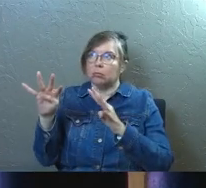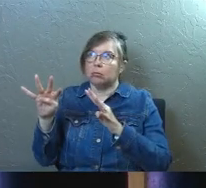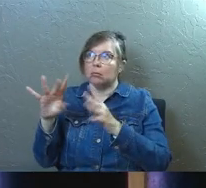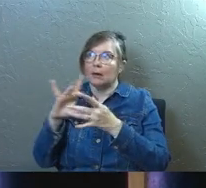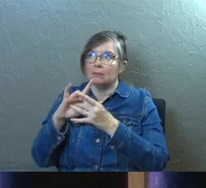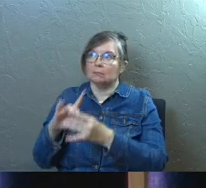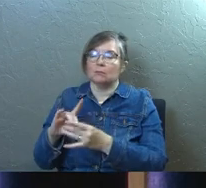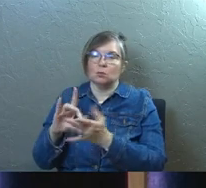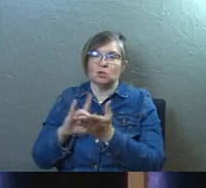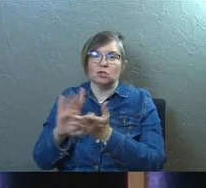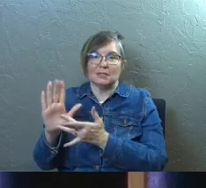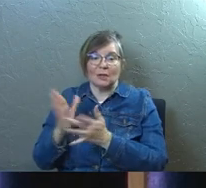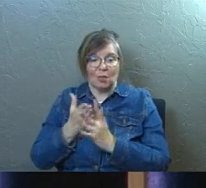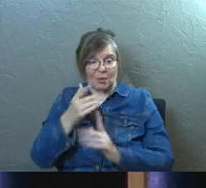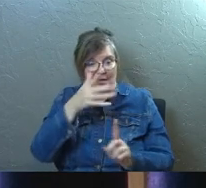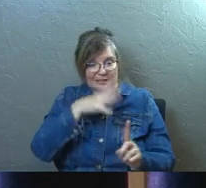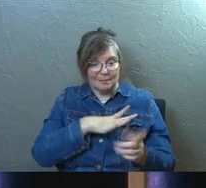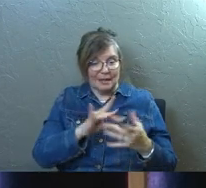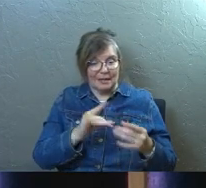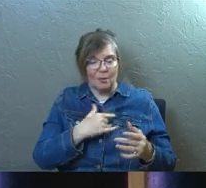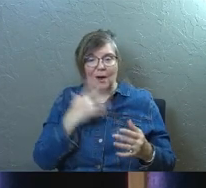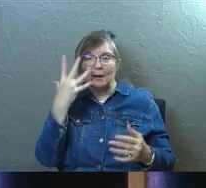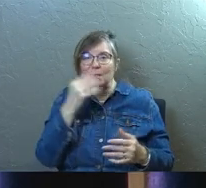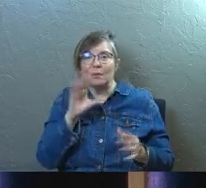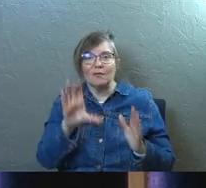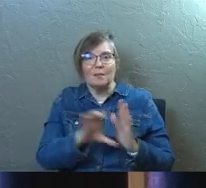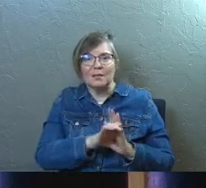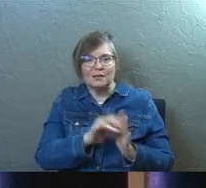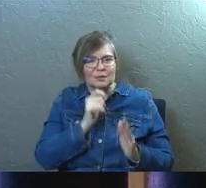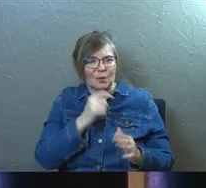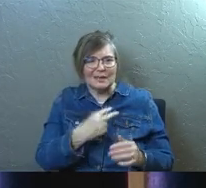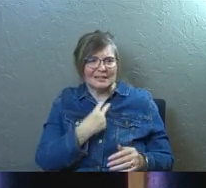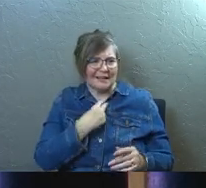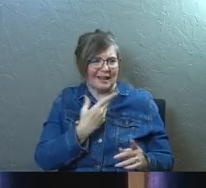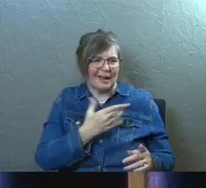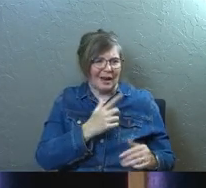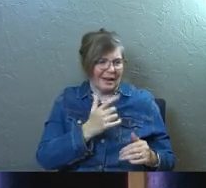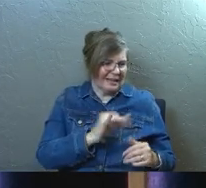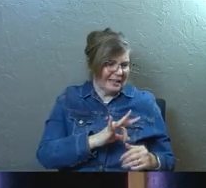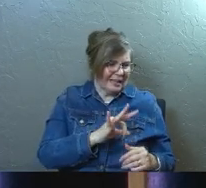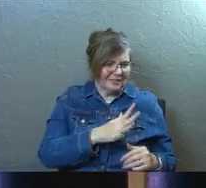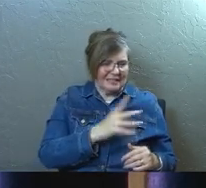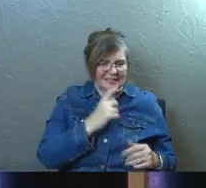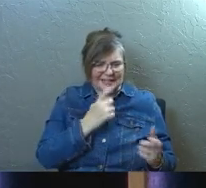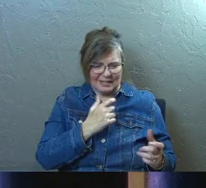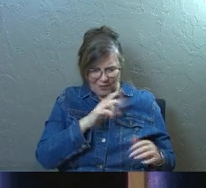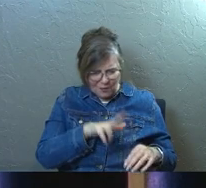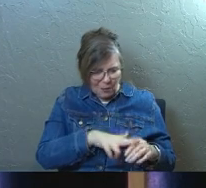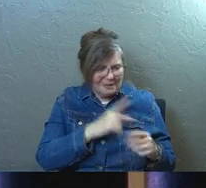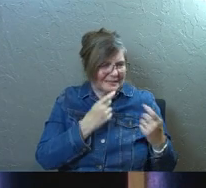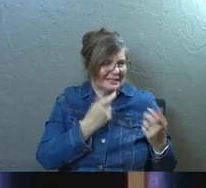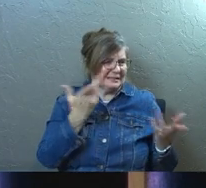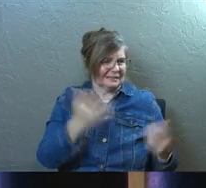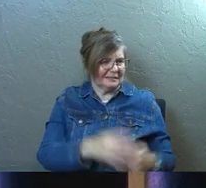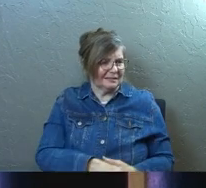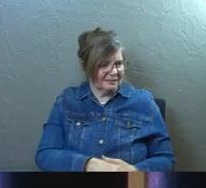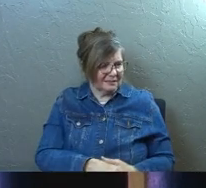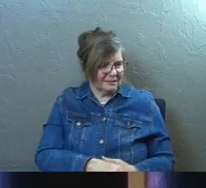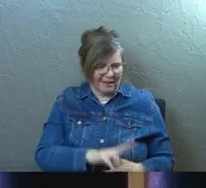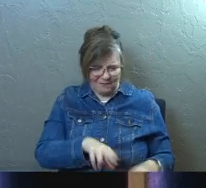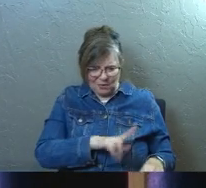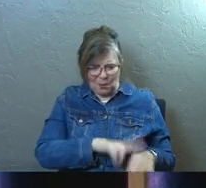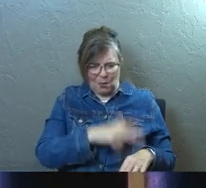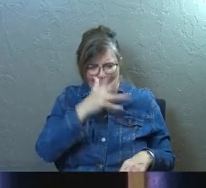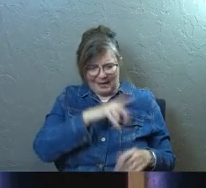this man's testimony. Amen. What a beautiful picture. Don't get stuck over here on whether or not he sinned. Of course he sinned.